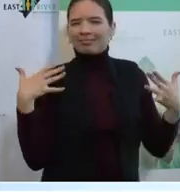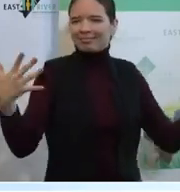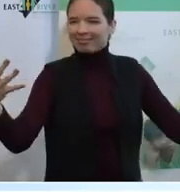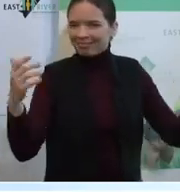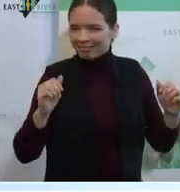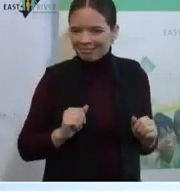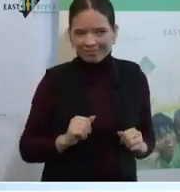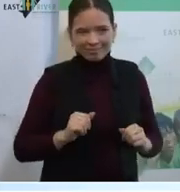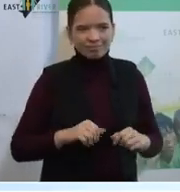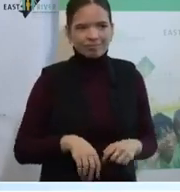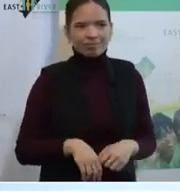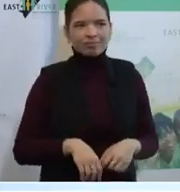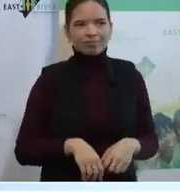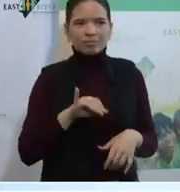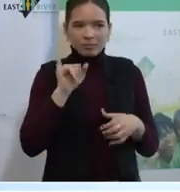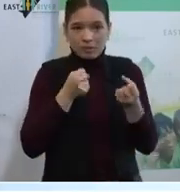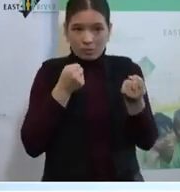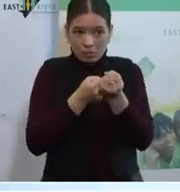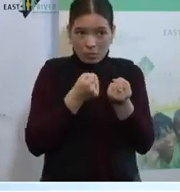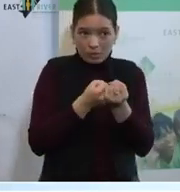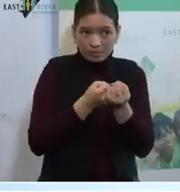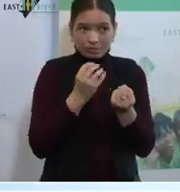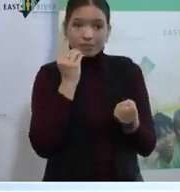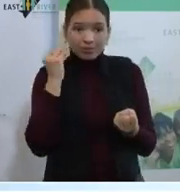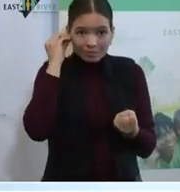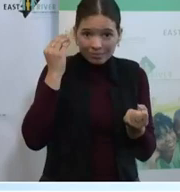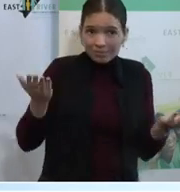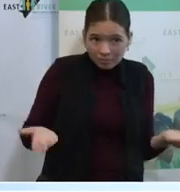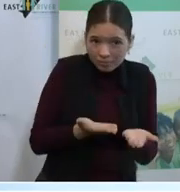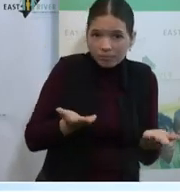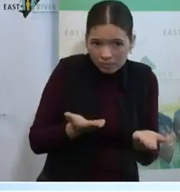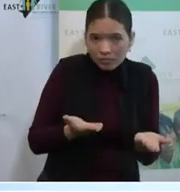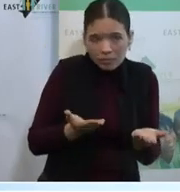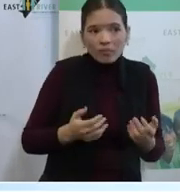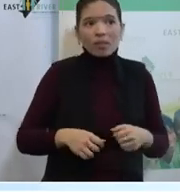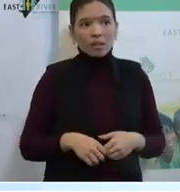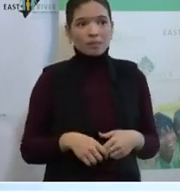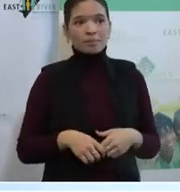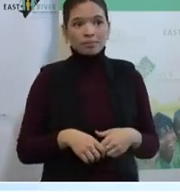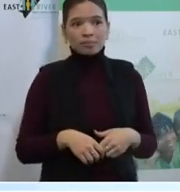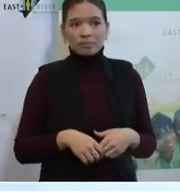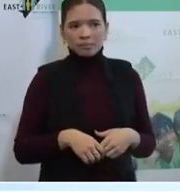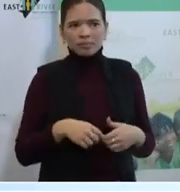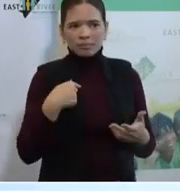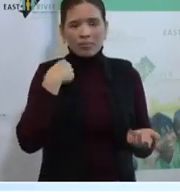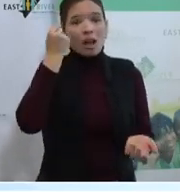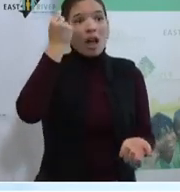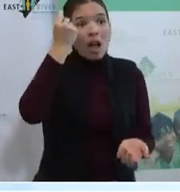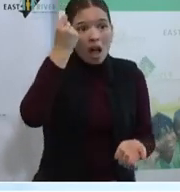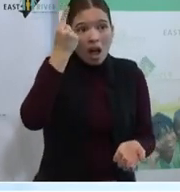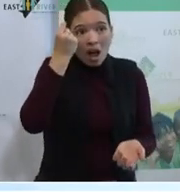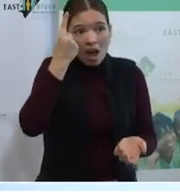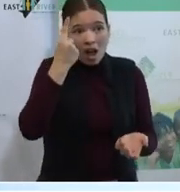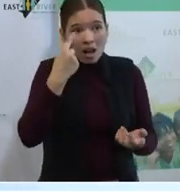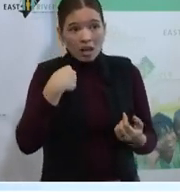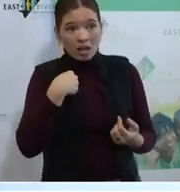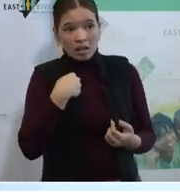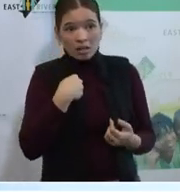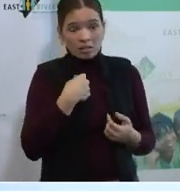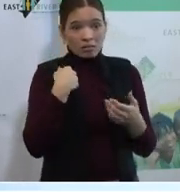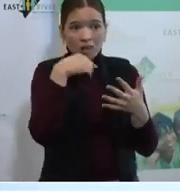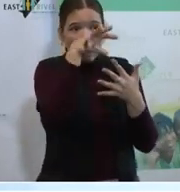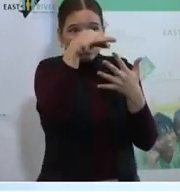have a certain amount coming in, and either we make more or we spend less, and that's how you